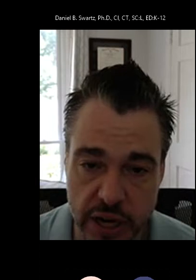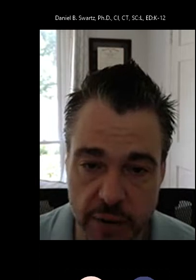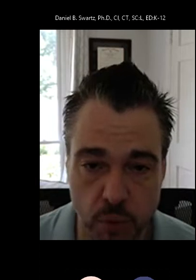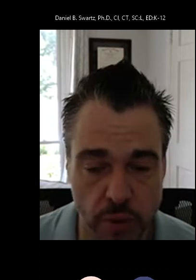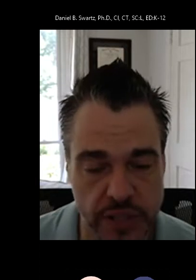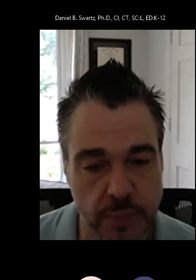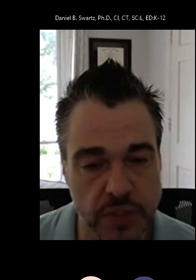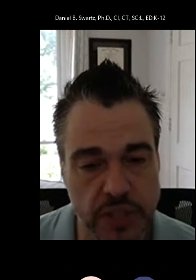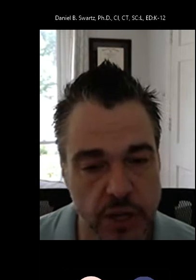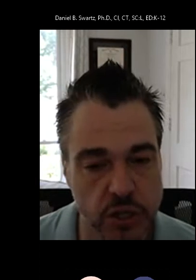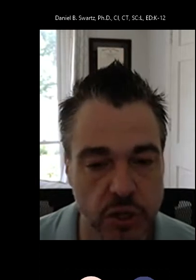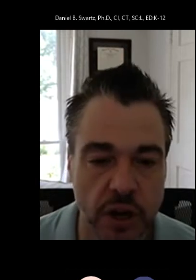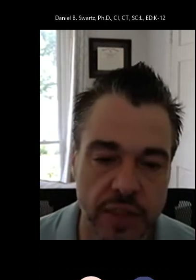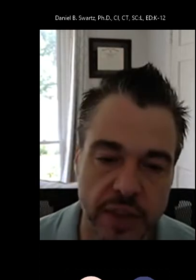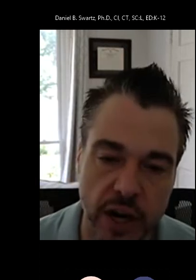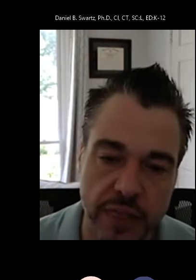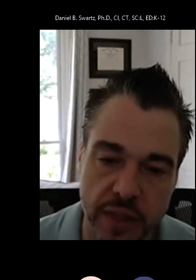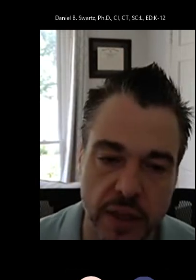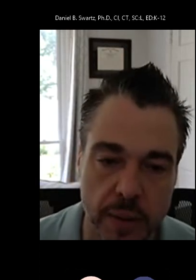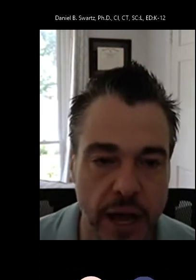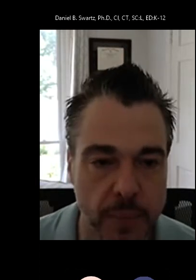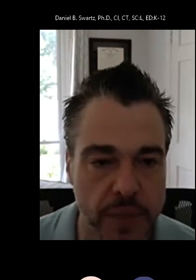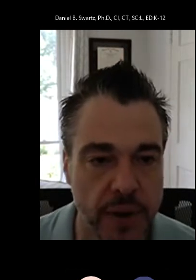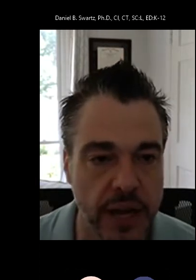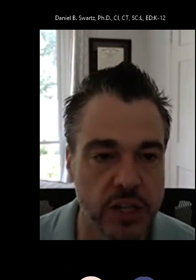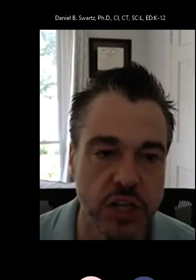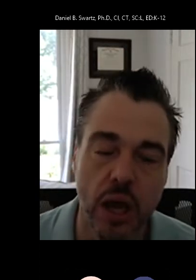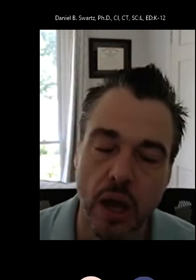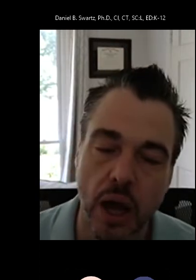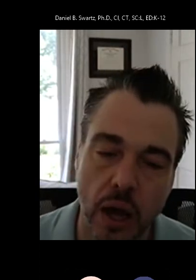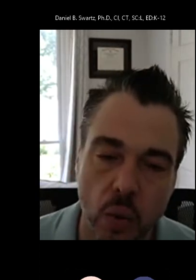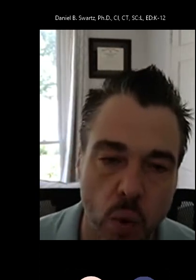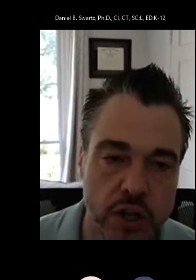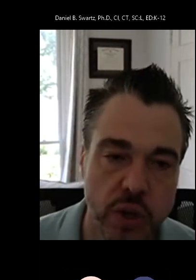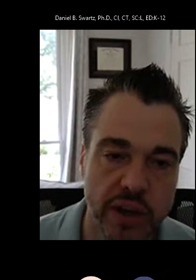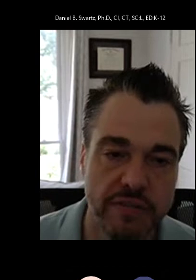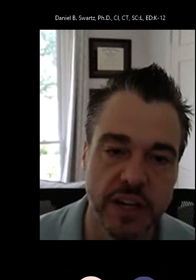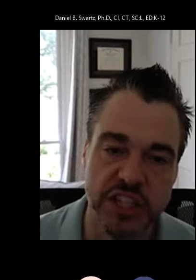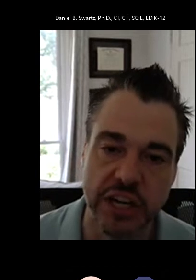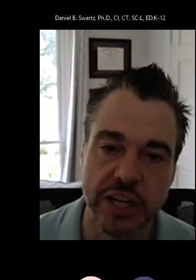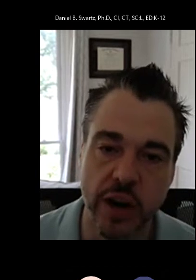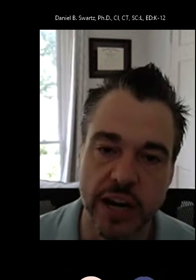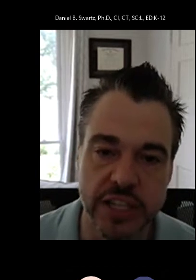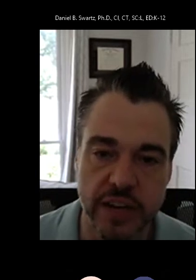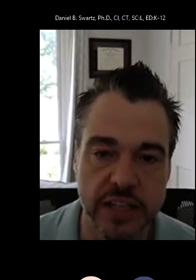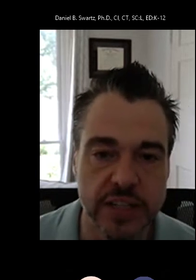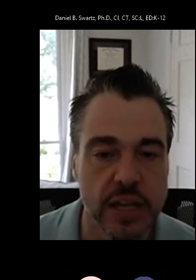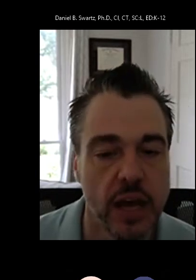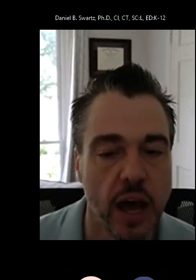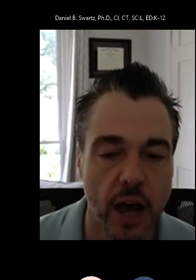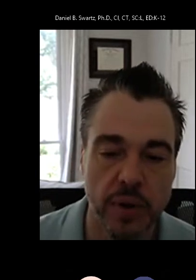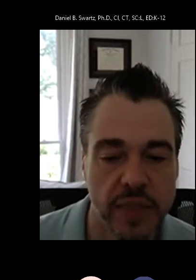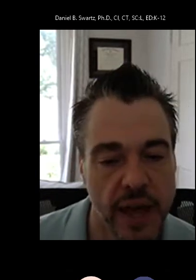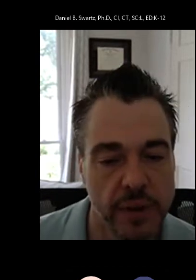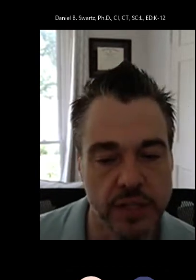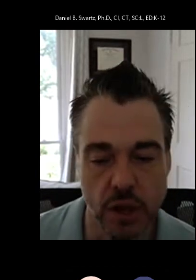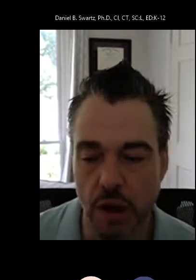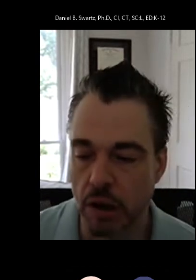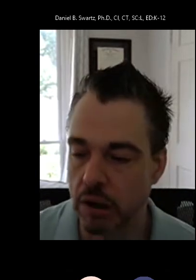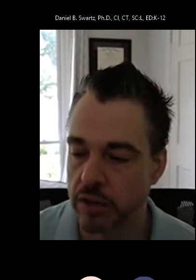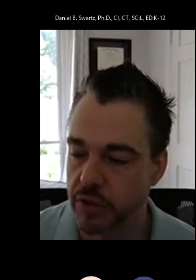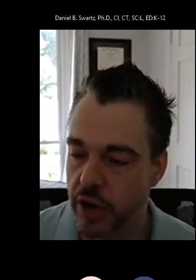where you see there that employment type and schedule. And then there at the bottom of the page, once you have finished entering your activities, and